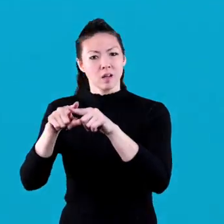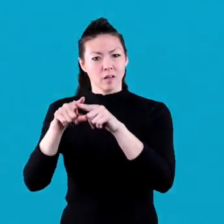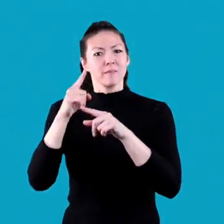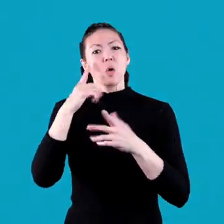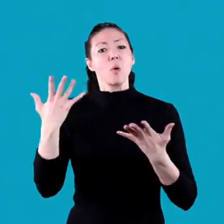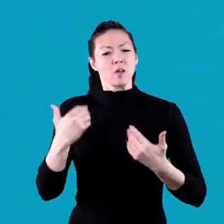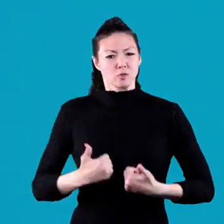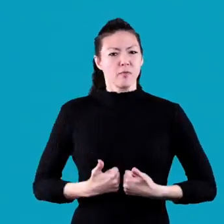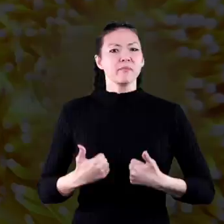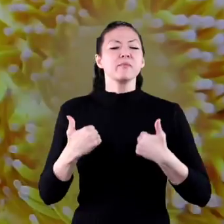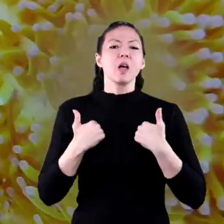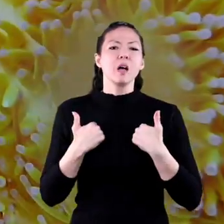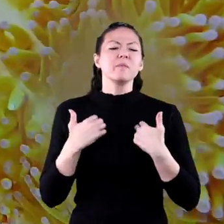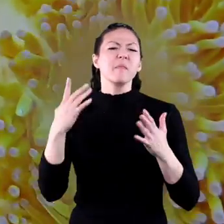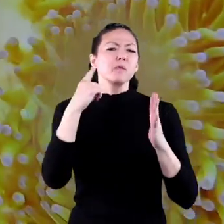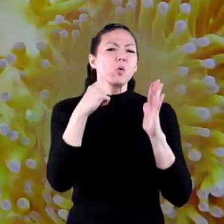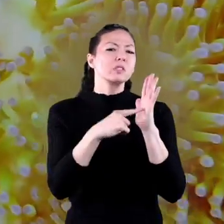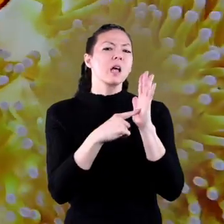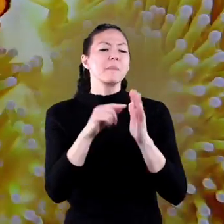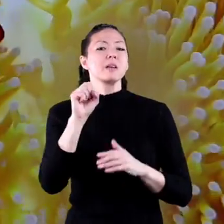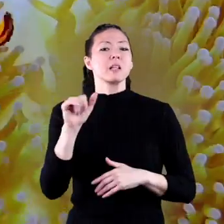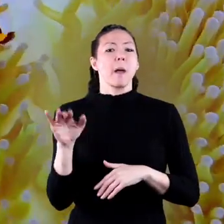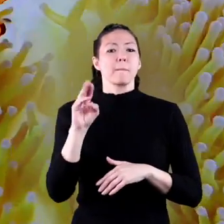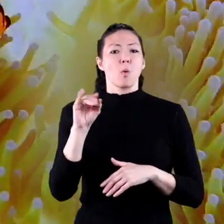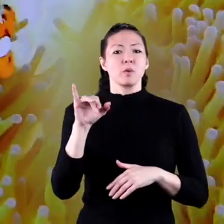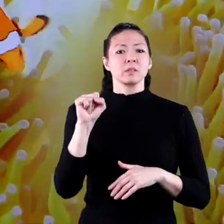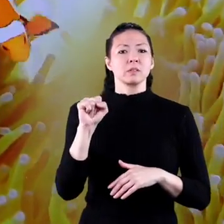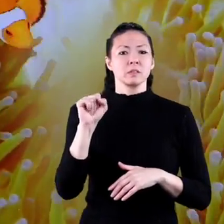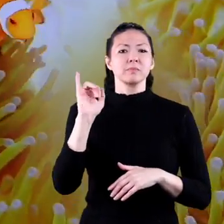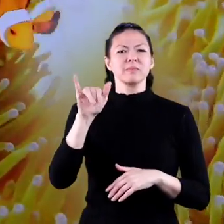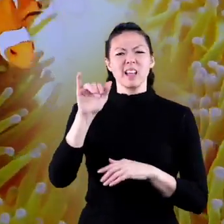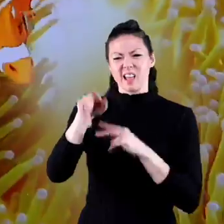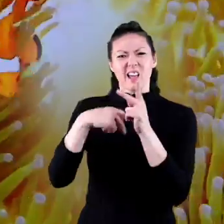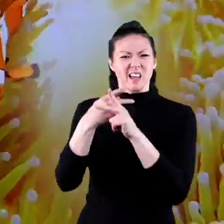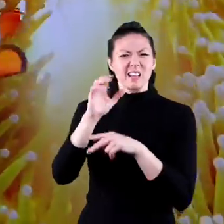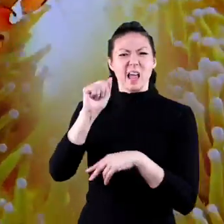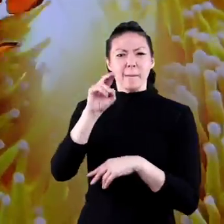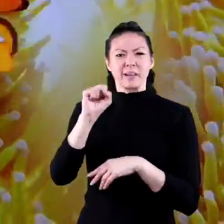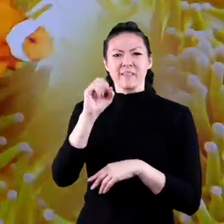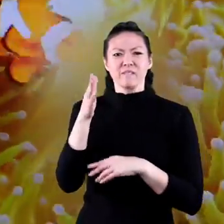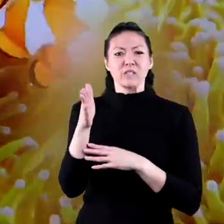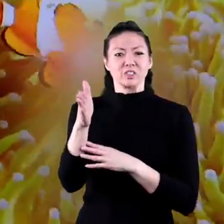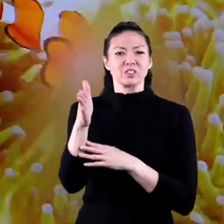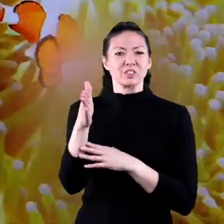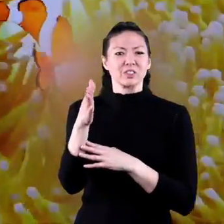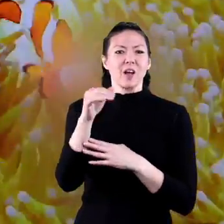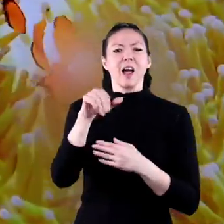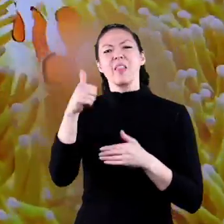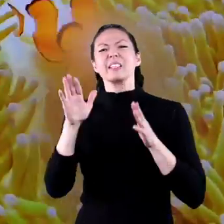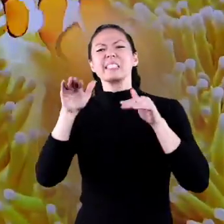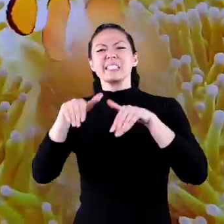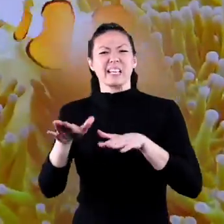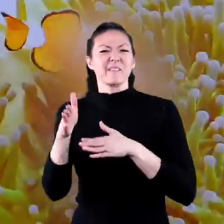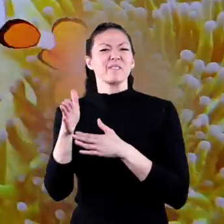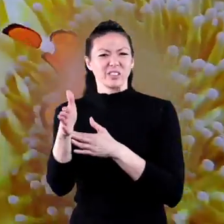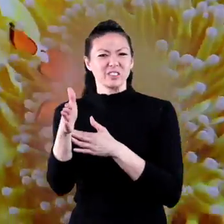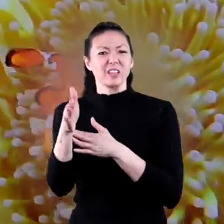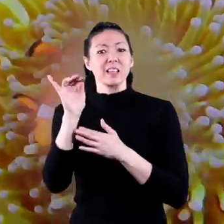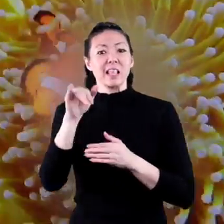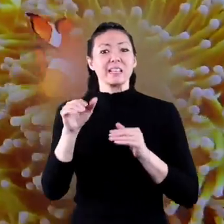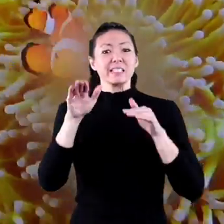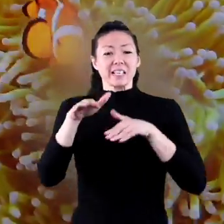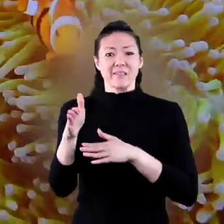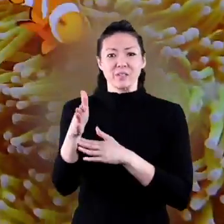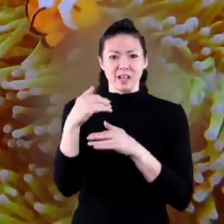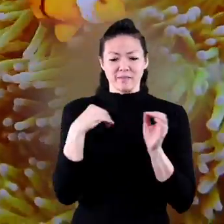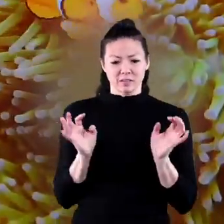their survival. One example of symbiosis is the anemone fish and the sea anemone. The sea